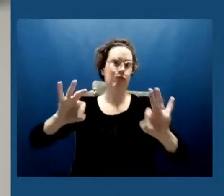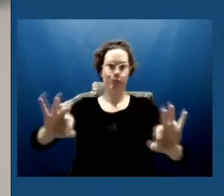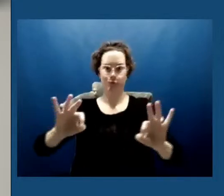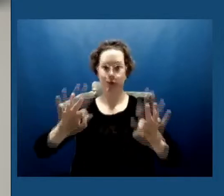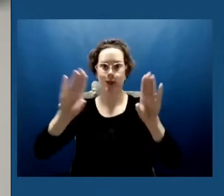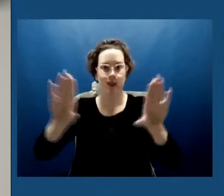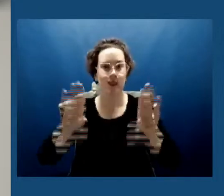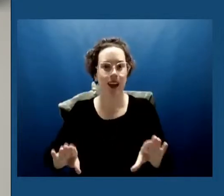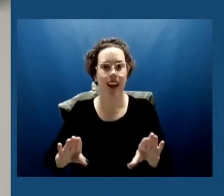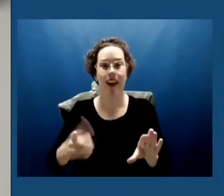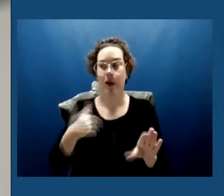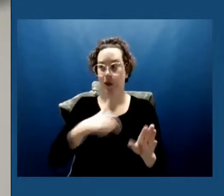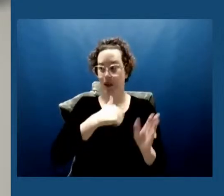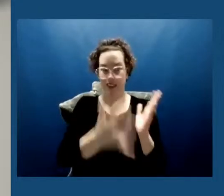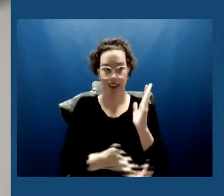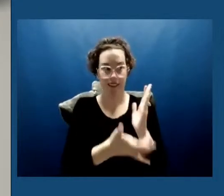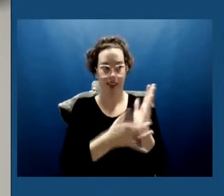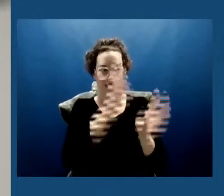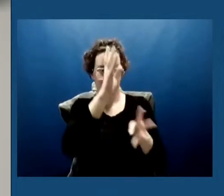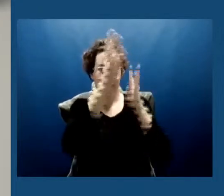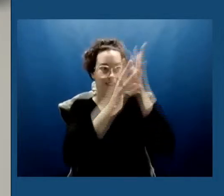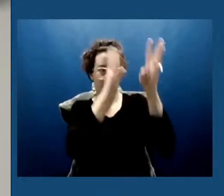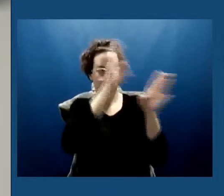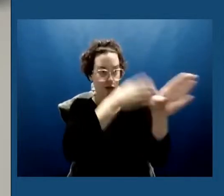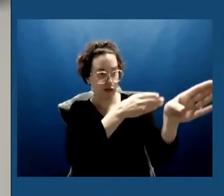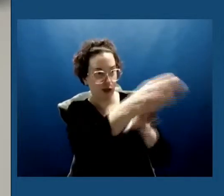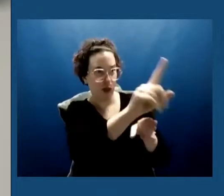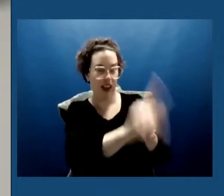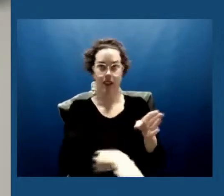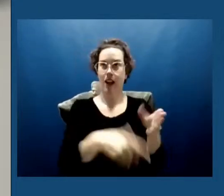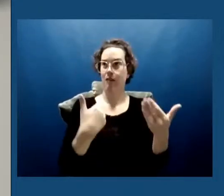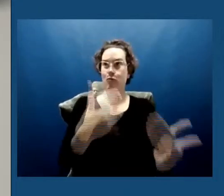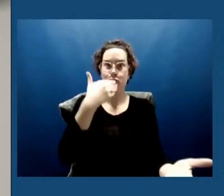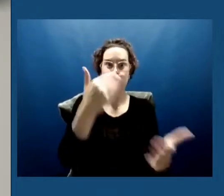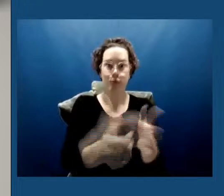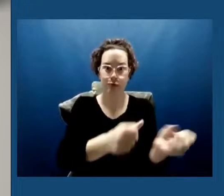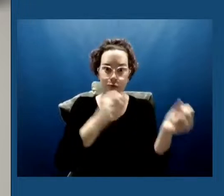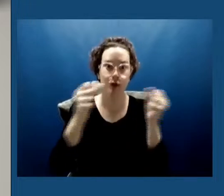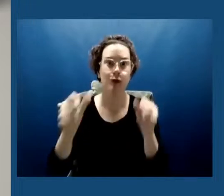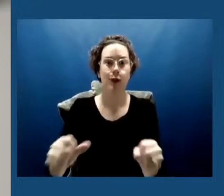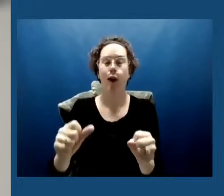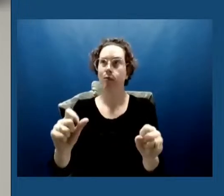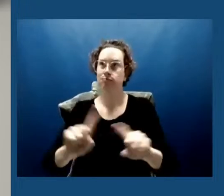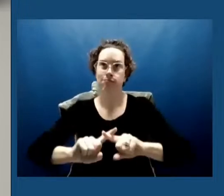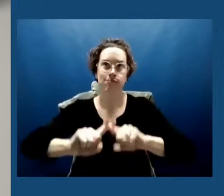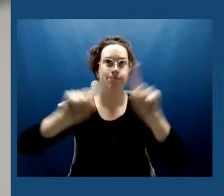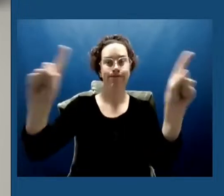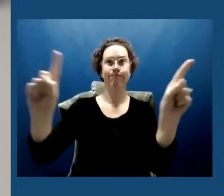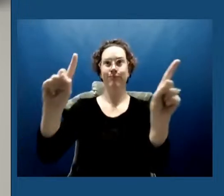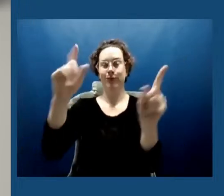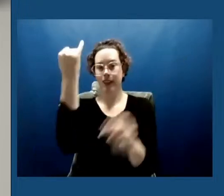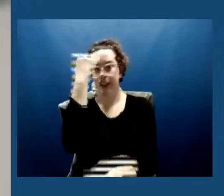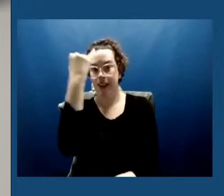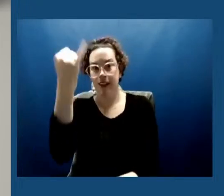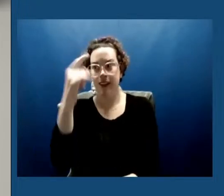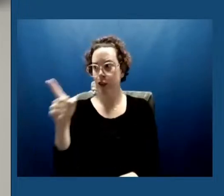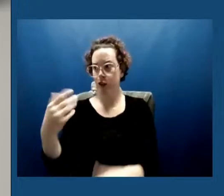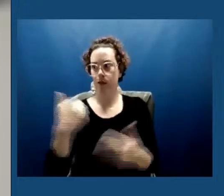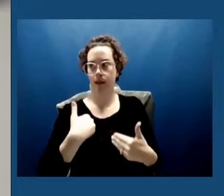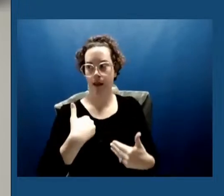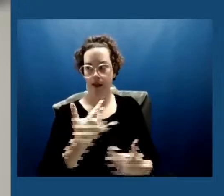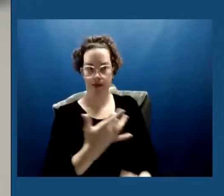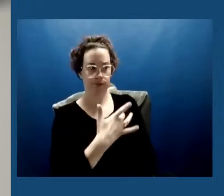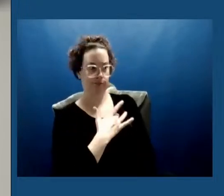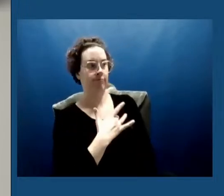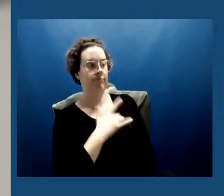in technology, we're in innovation. We have to come up with crazy ideas. But Randy had the conviction, and